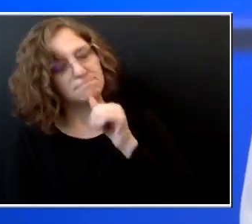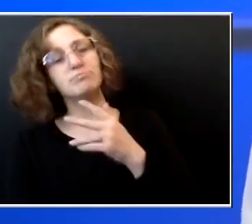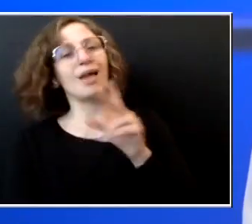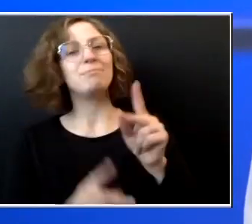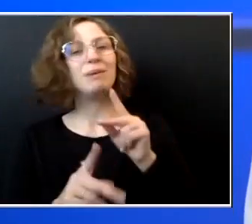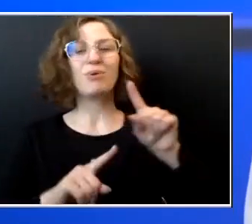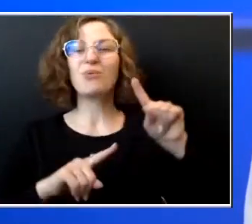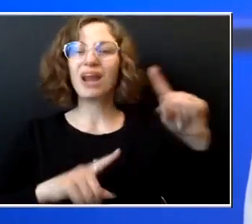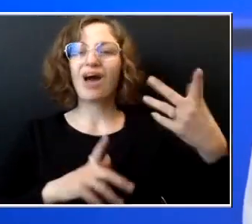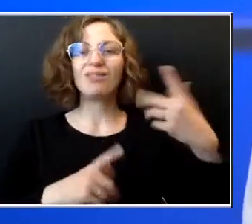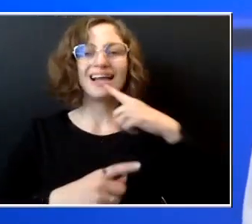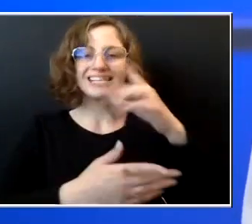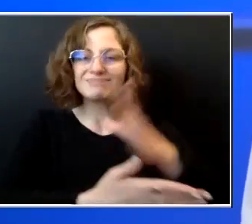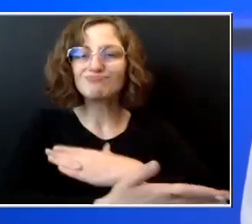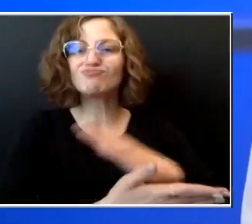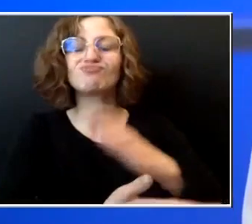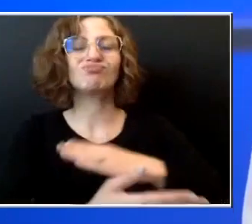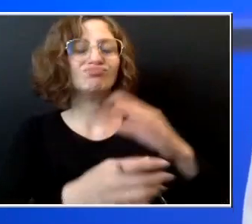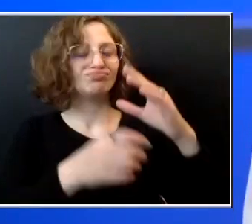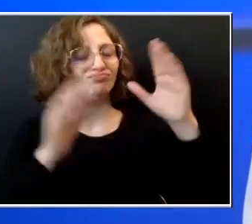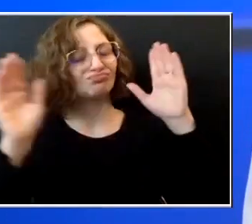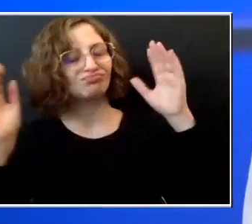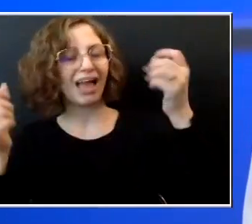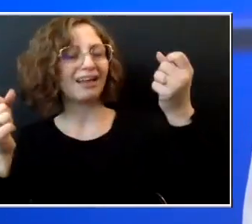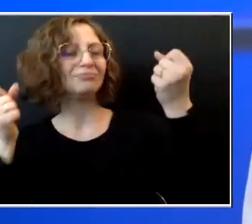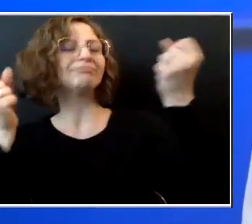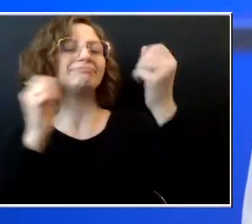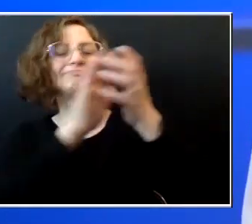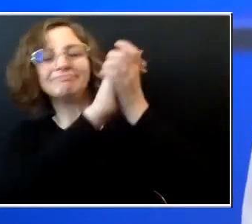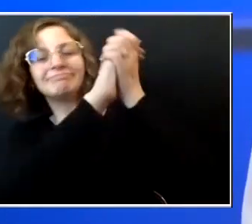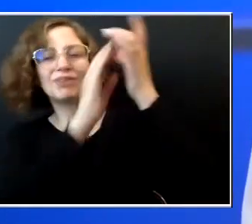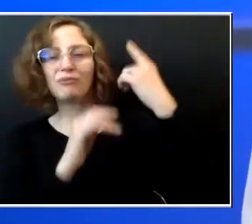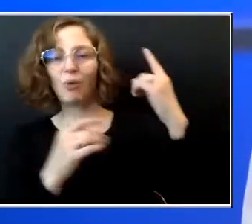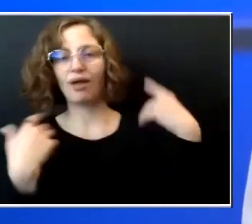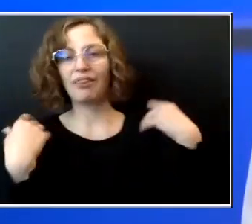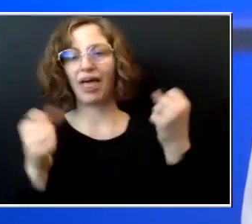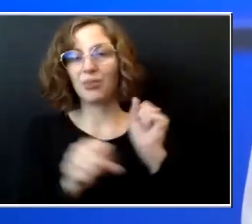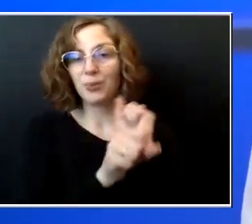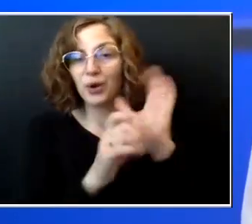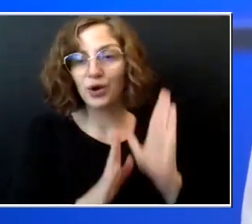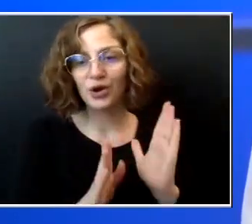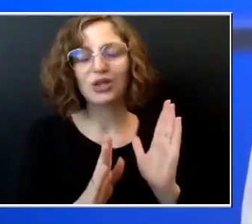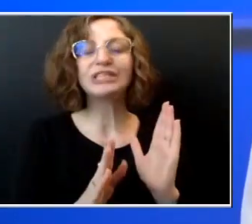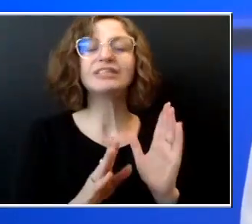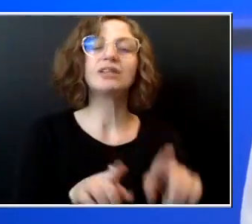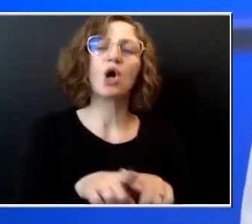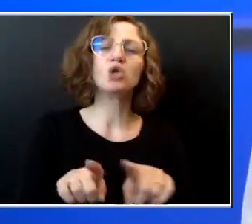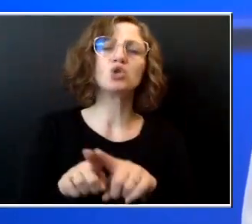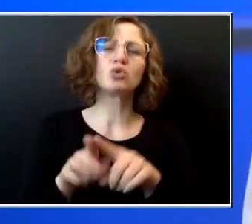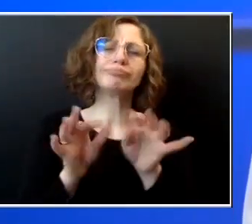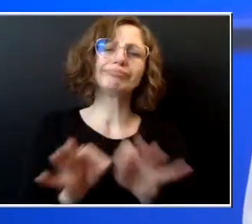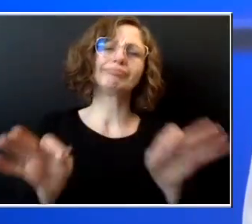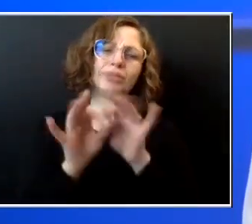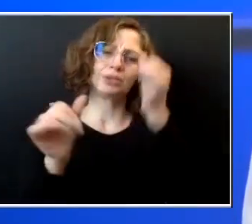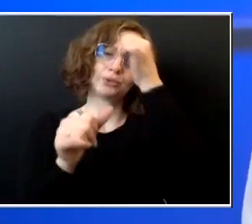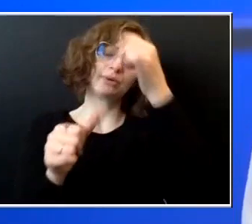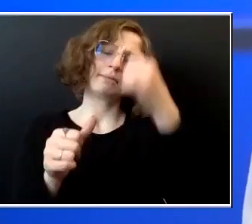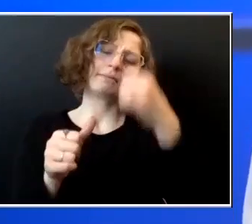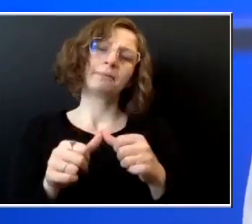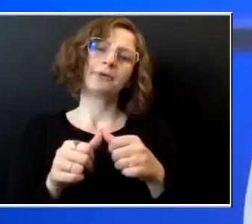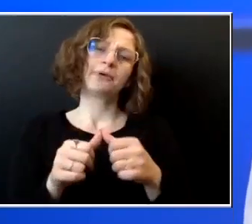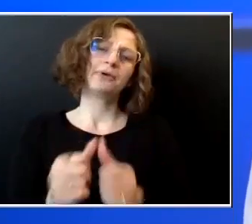the health workers, and I also think it's important to remember just how